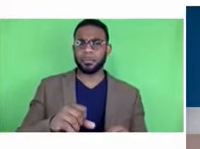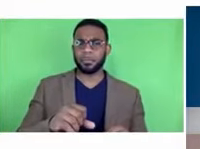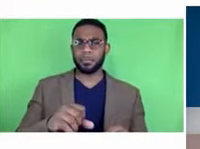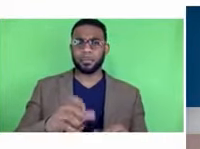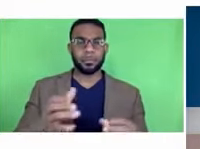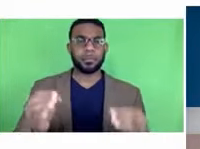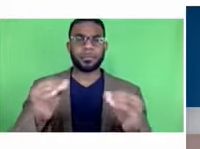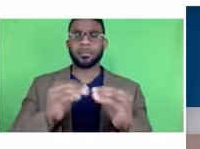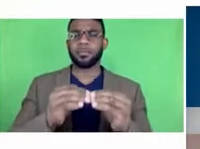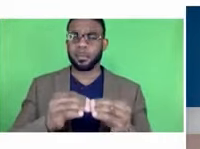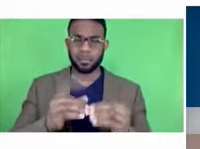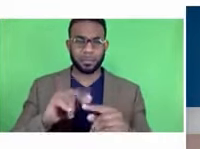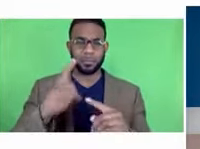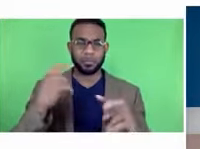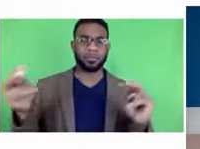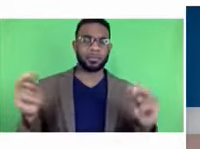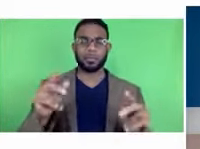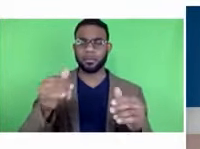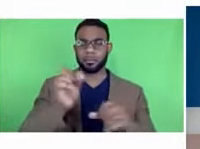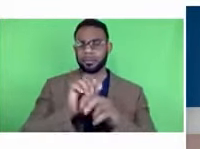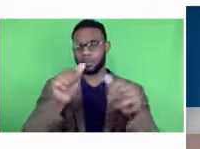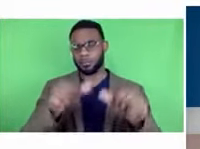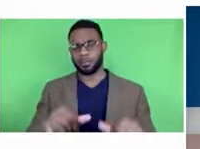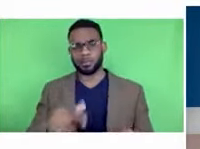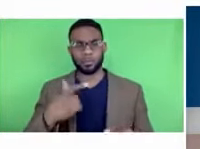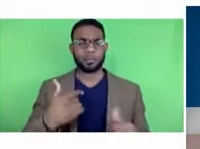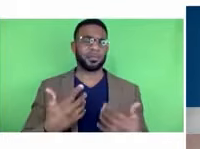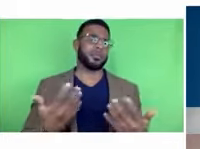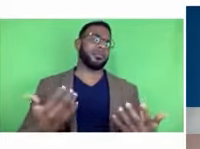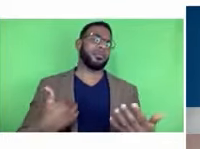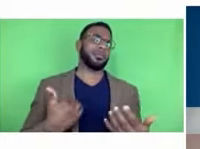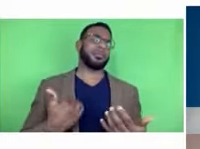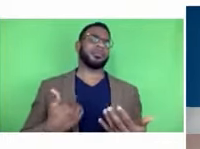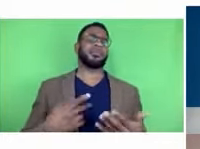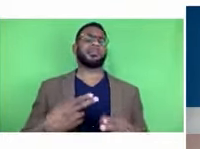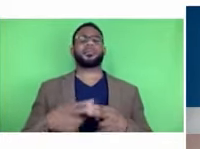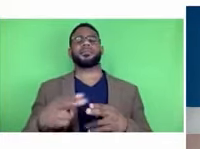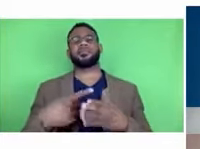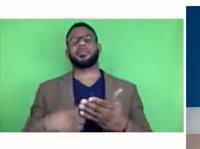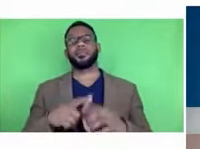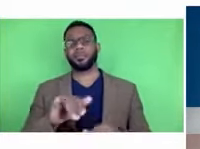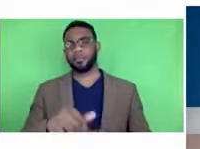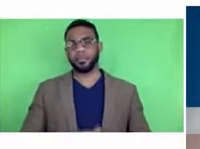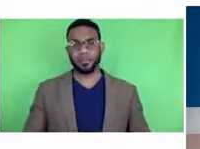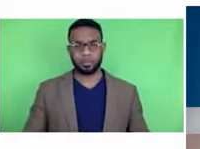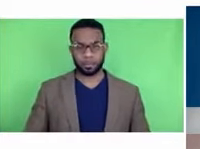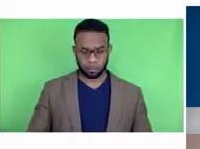more than just looking at a job posting and just kind of having a small conversation about that.